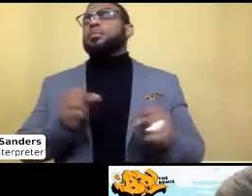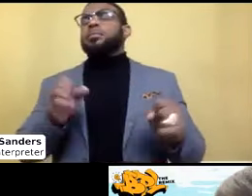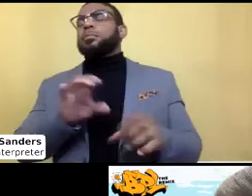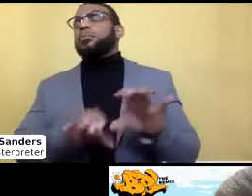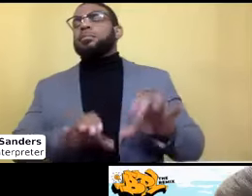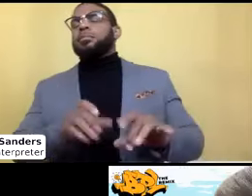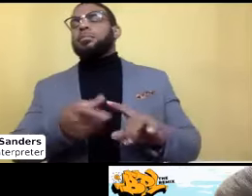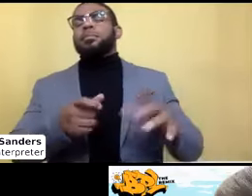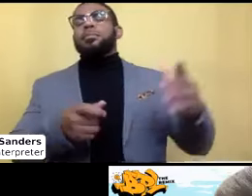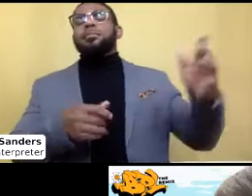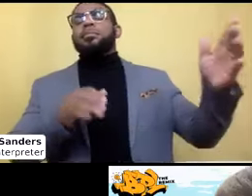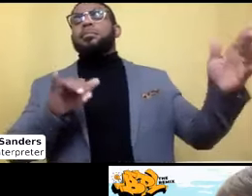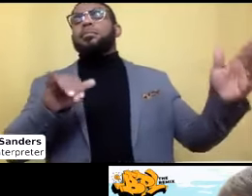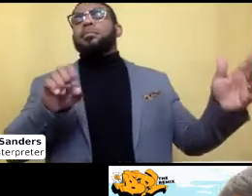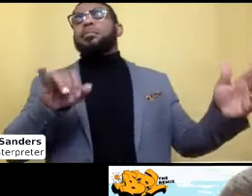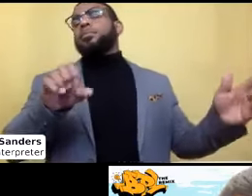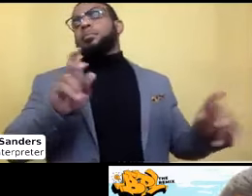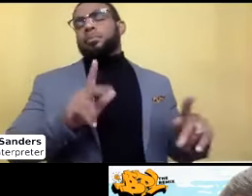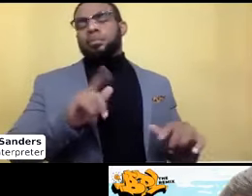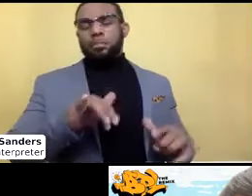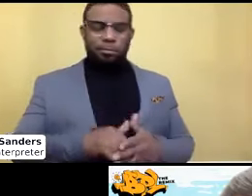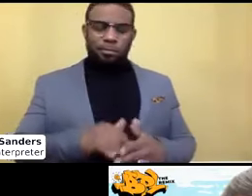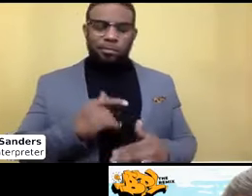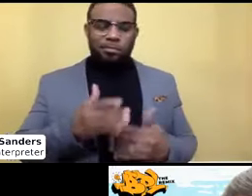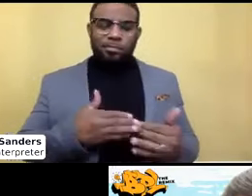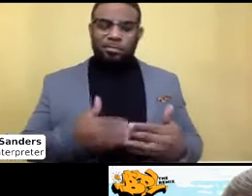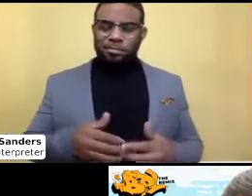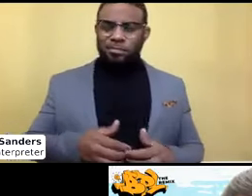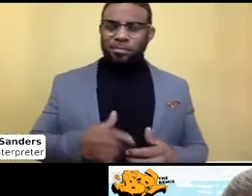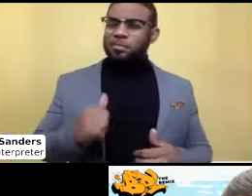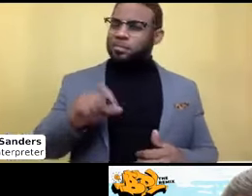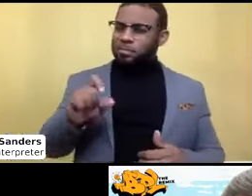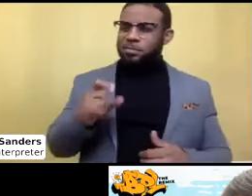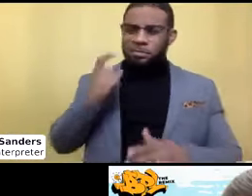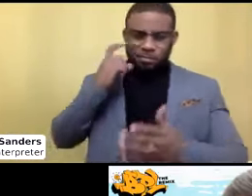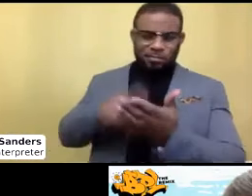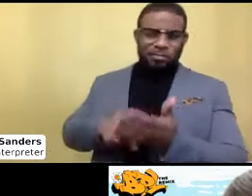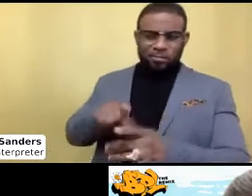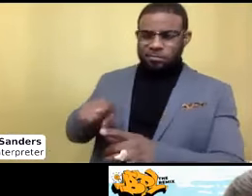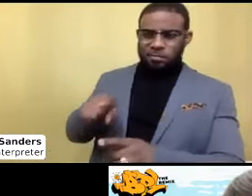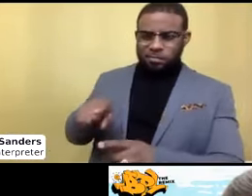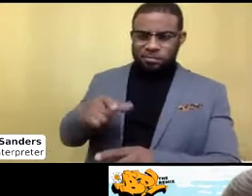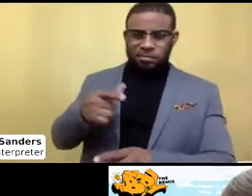from the ISIS folks and all that. It's just whatever. We have to call out these